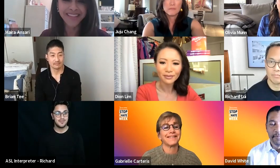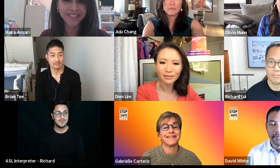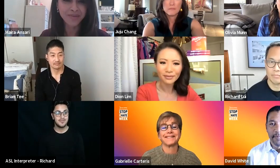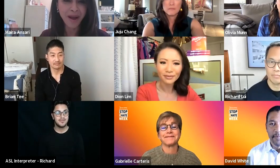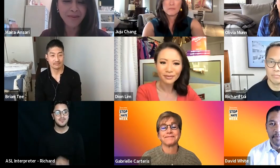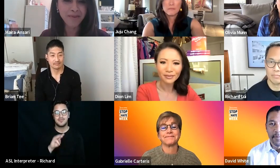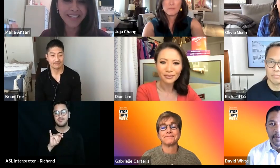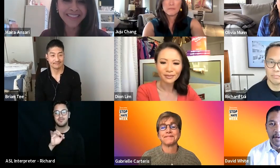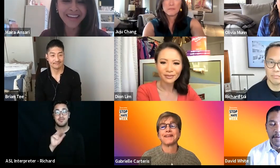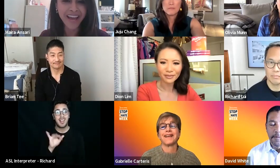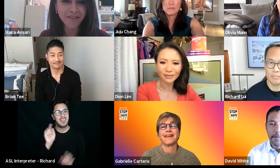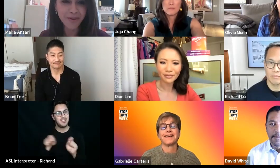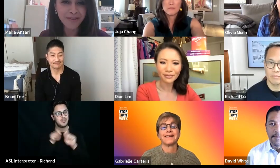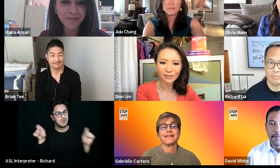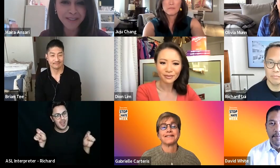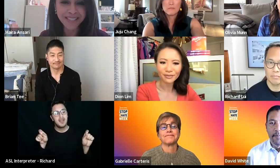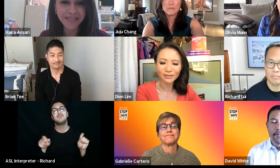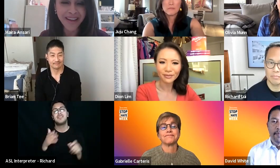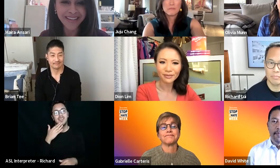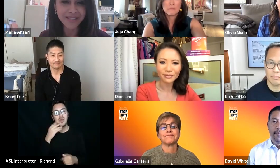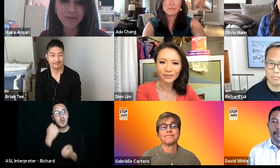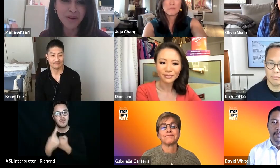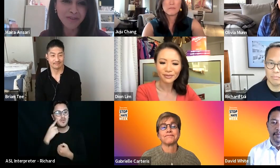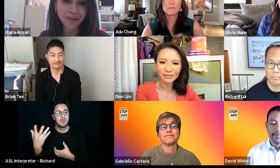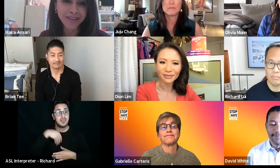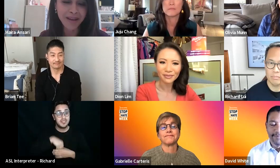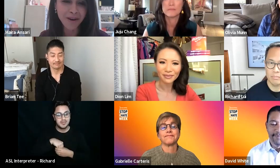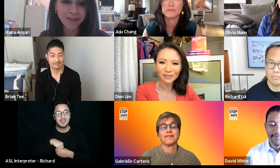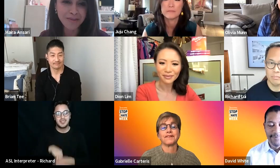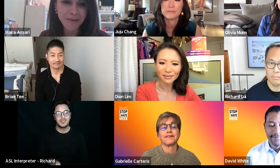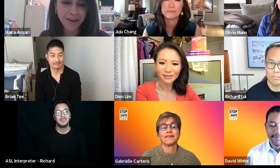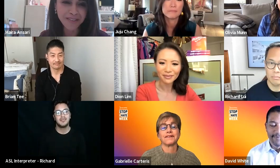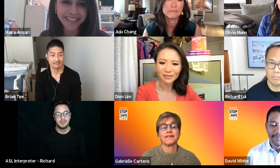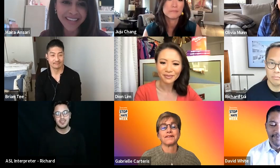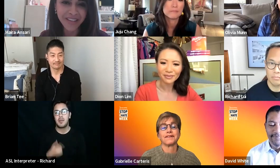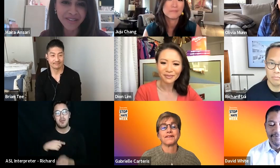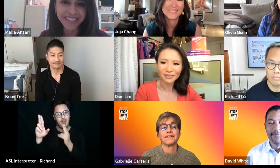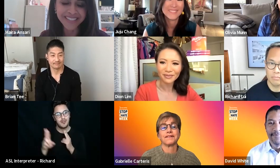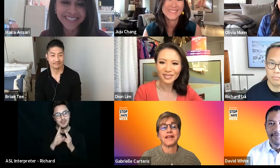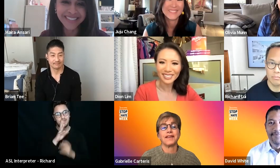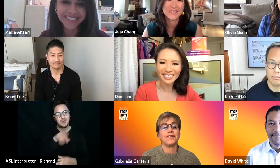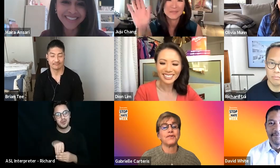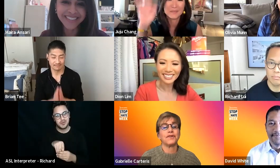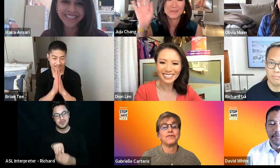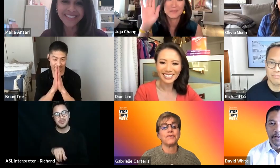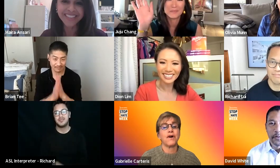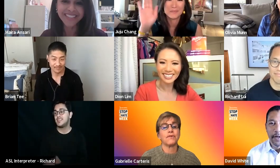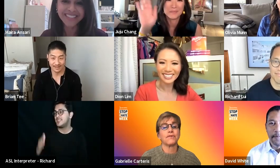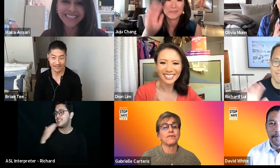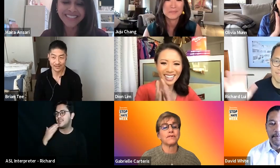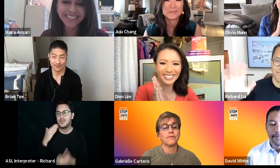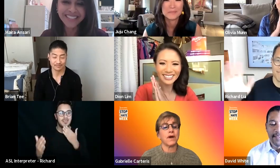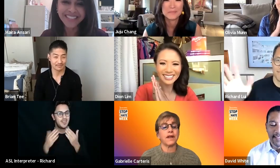Well, that's a wrap, and I want to thank everyone for participating. This was wonderful, and I'm honored to be a part of it. Thank you. Thank you. Thank